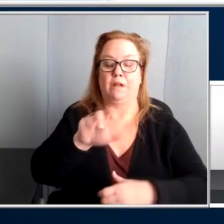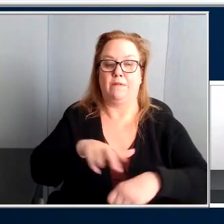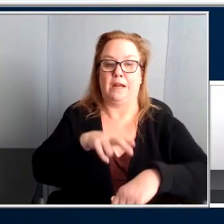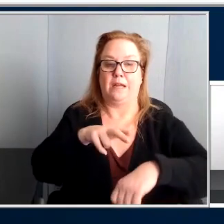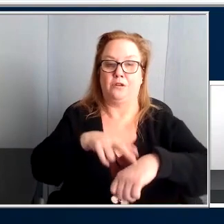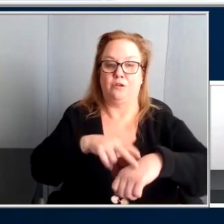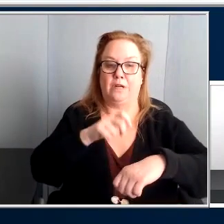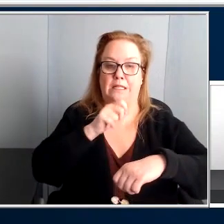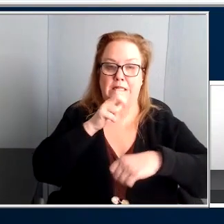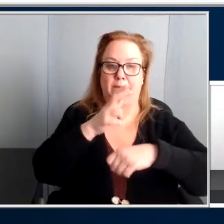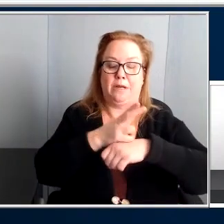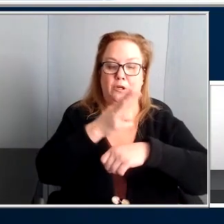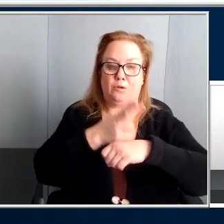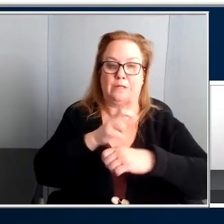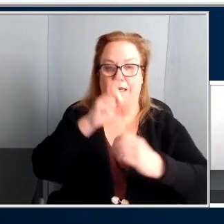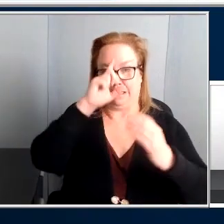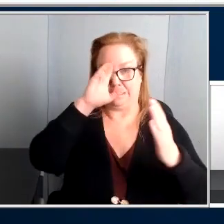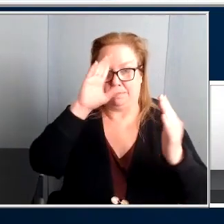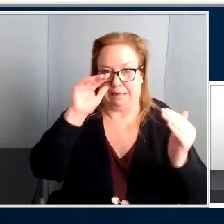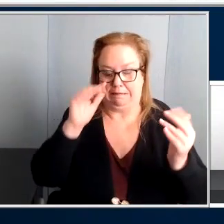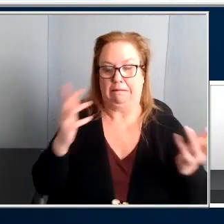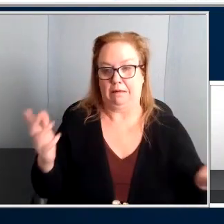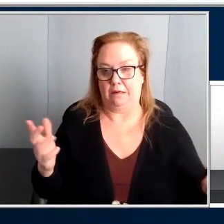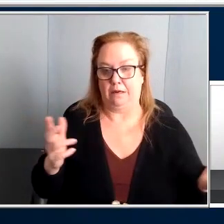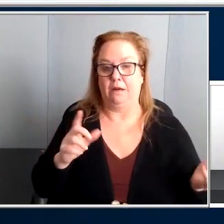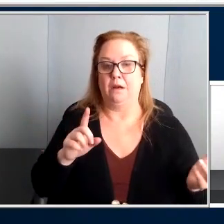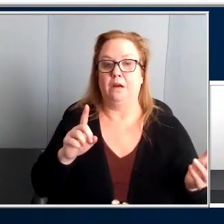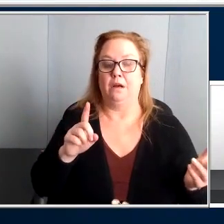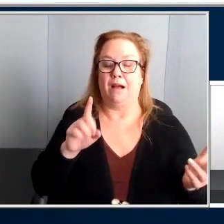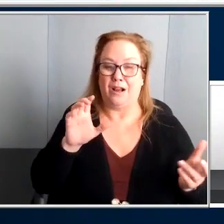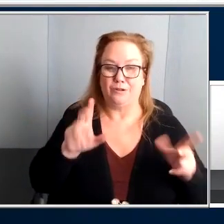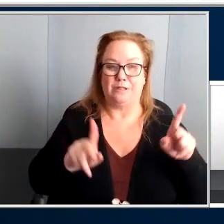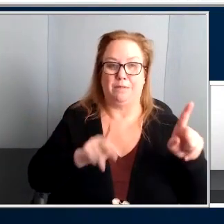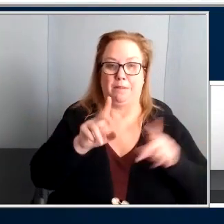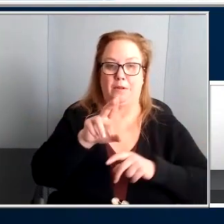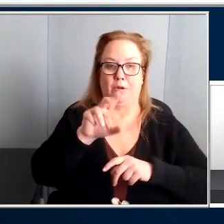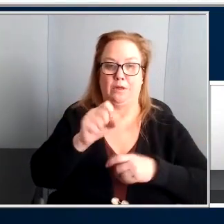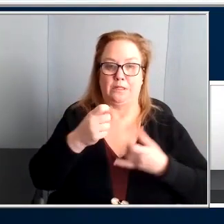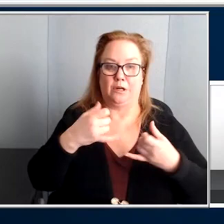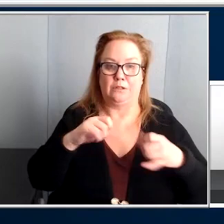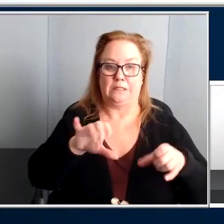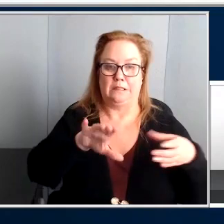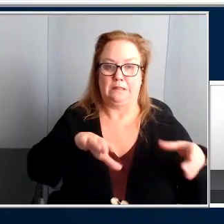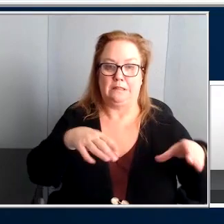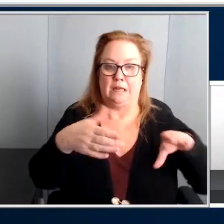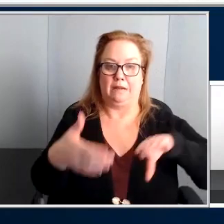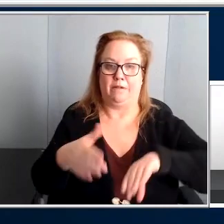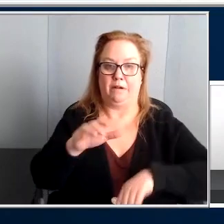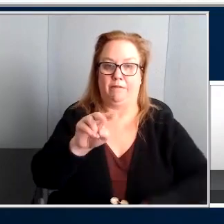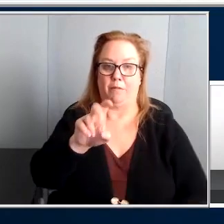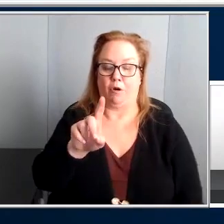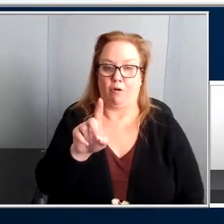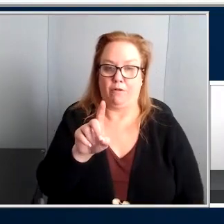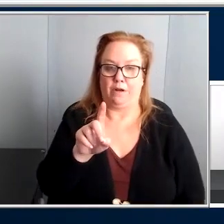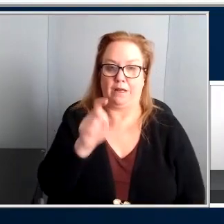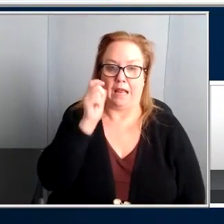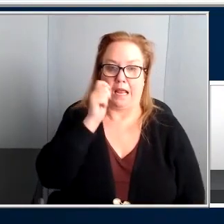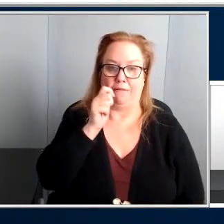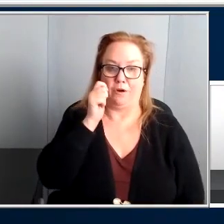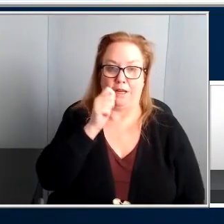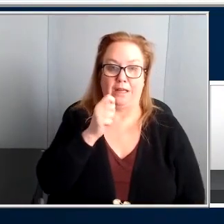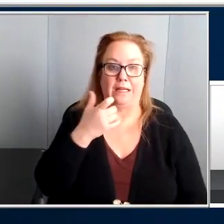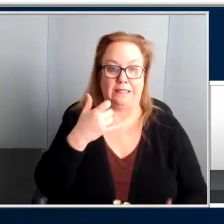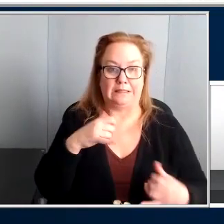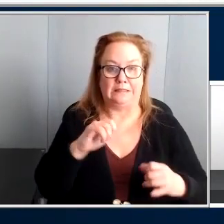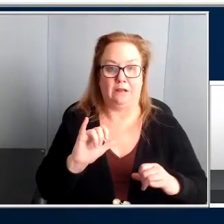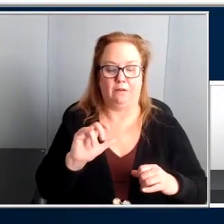extent expected. In fact, hundreds of people in the United States are still dying from COVID every day. It's still one of the